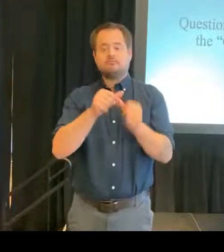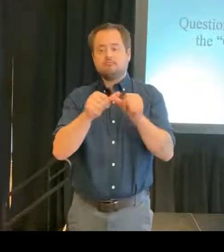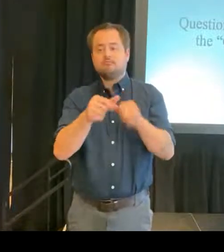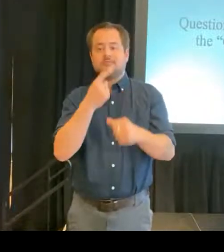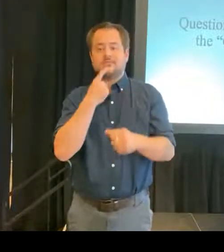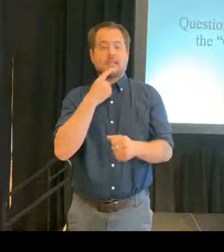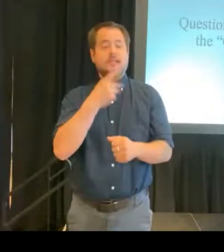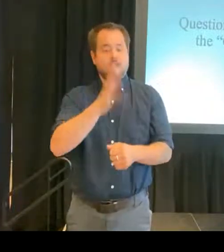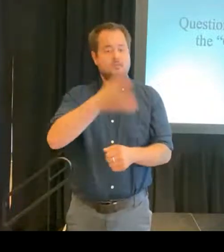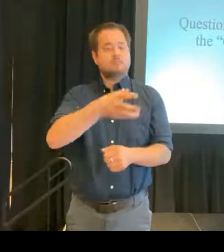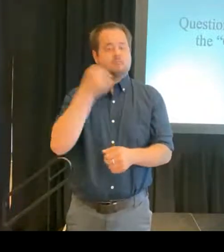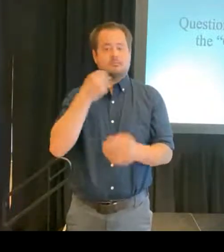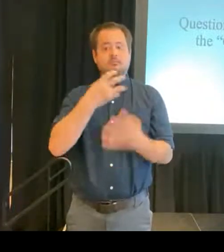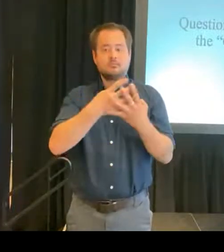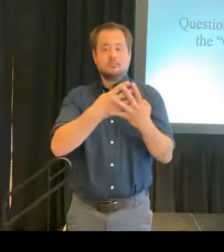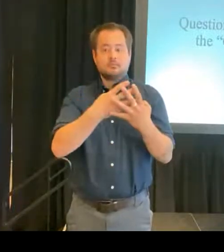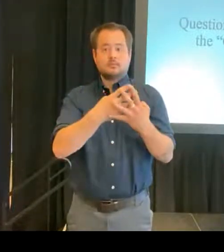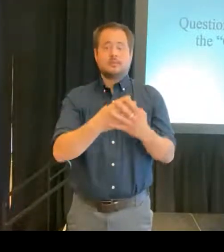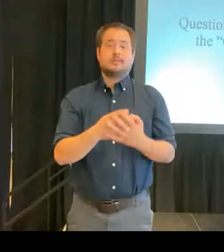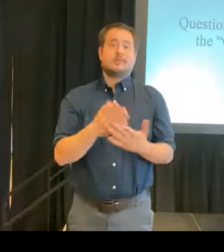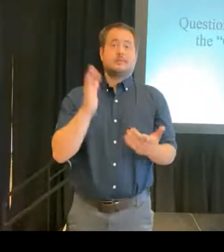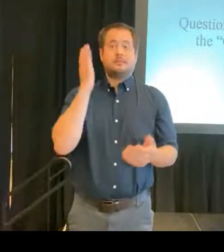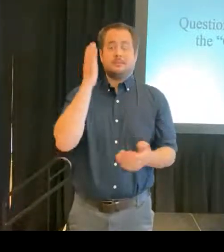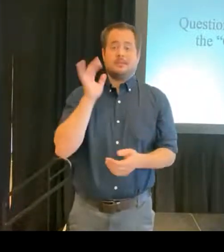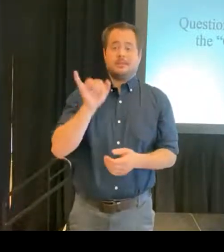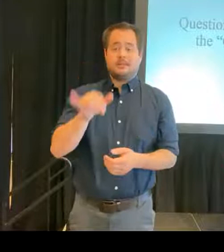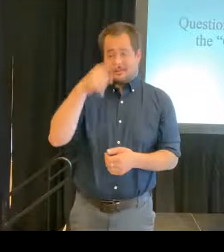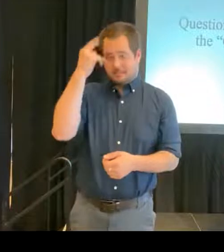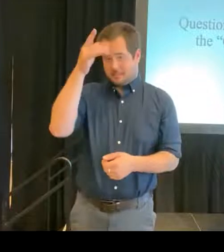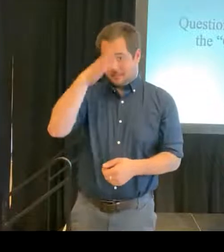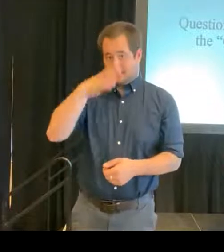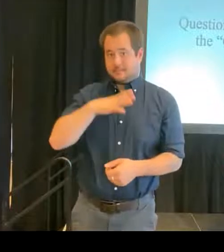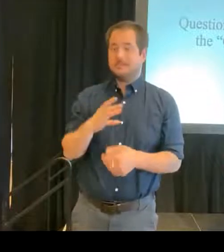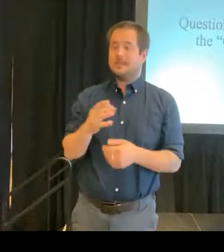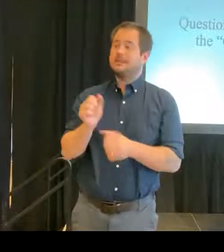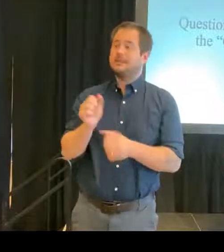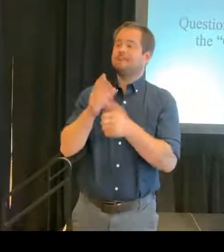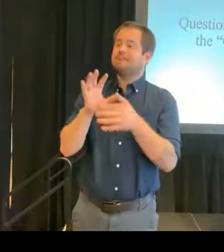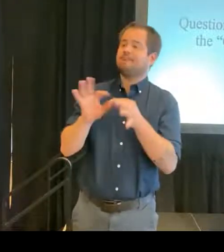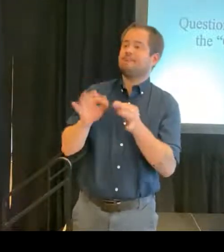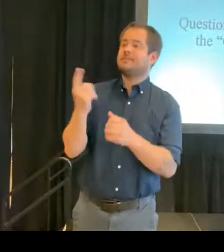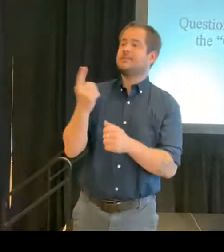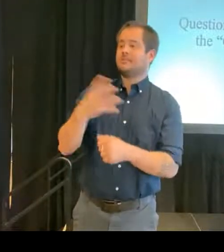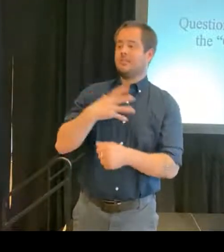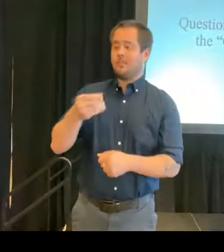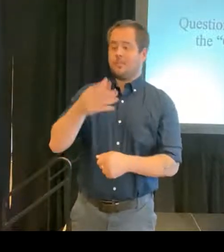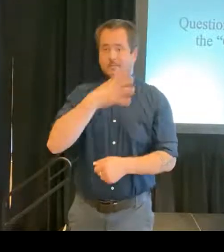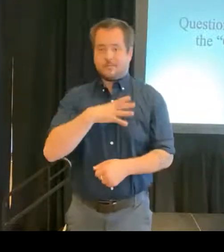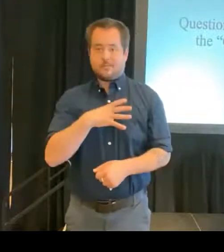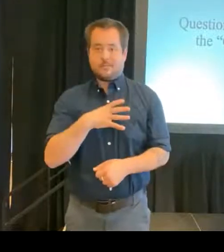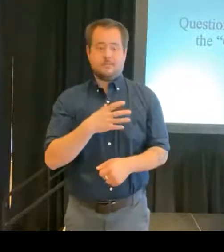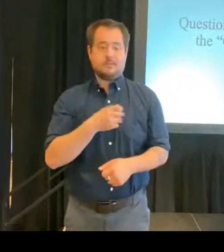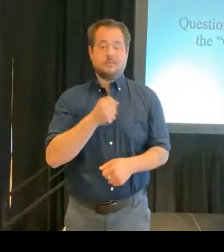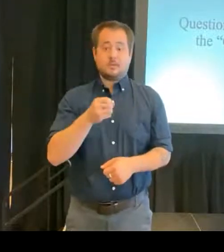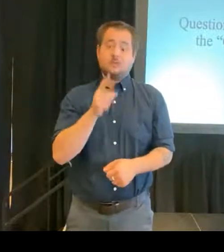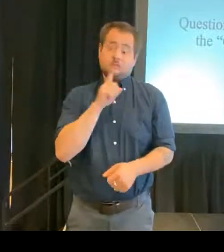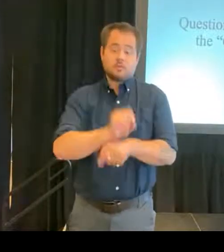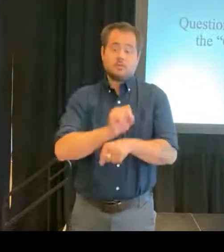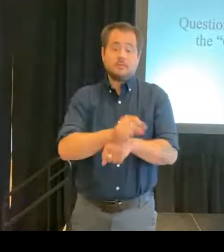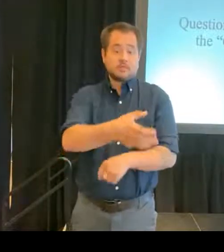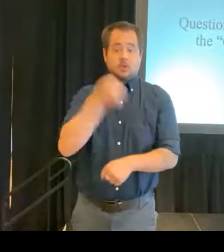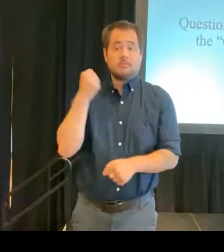had supposedly made some comment to a white female. And they finally took him out of jail and murdered this